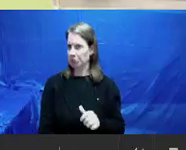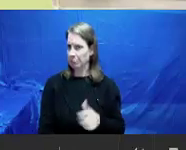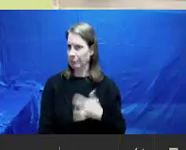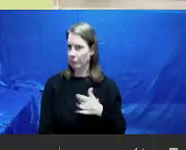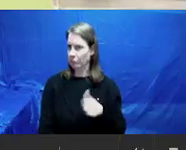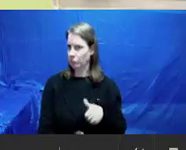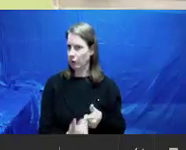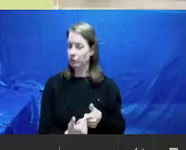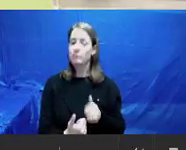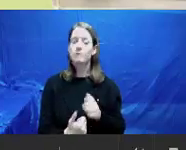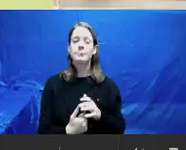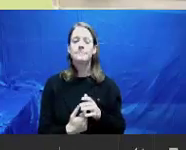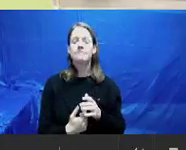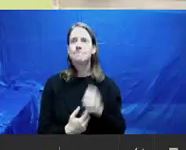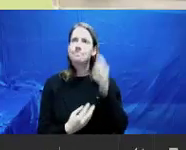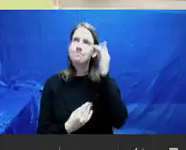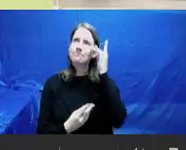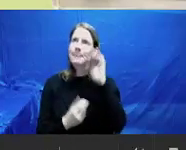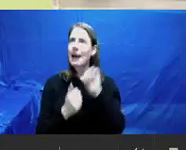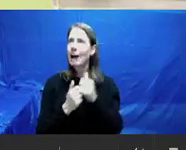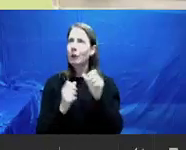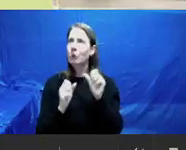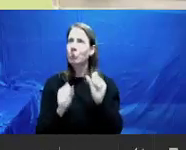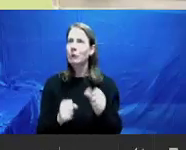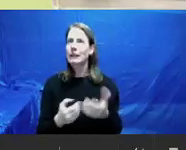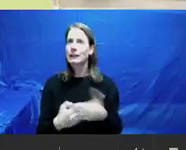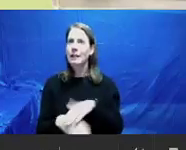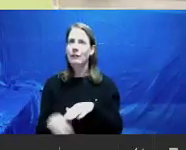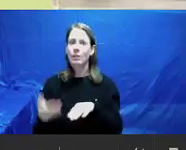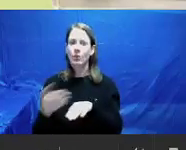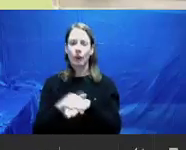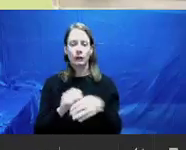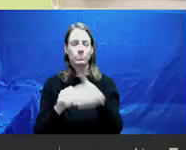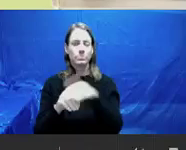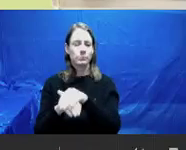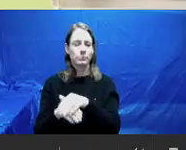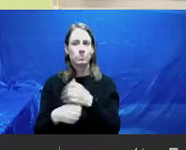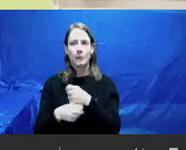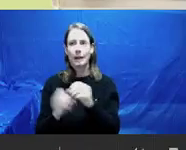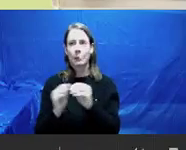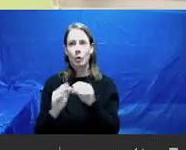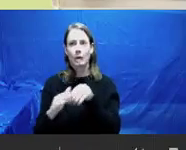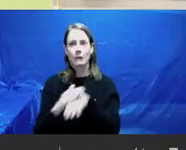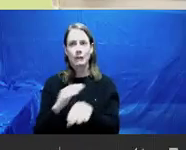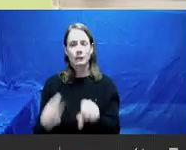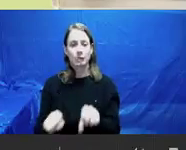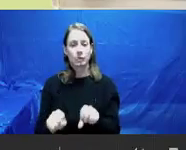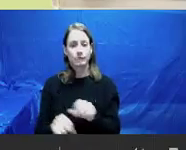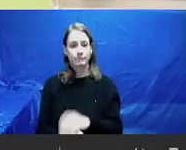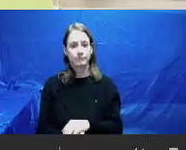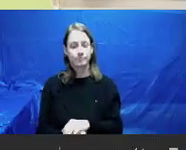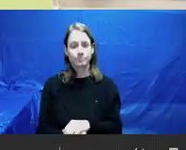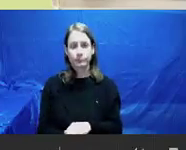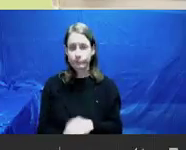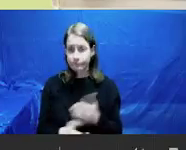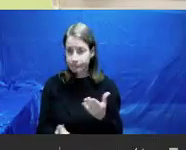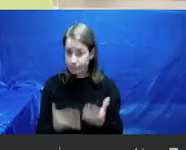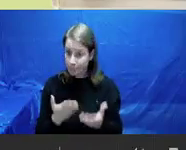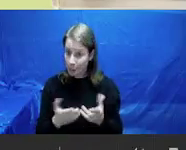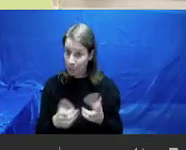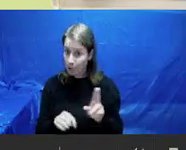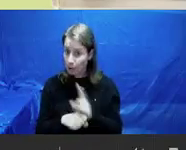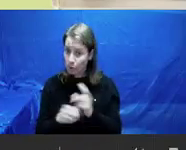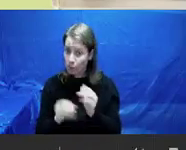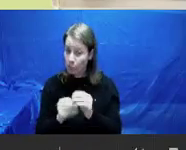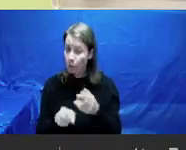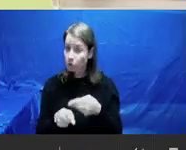text. So I want you to think about shorter texts. I want you to think about non-traditional texts. Are there ways that